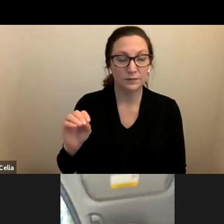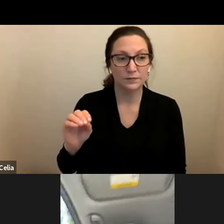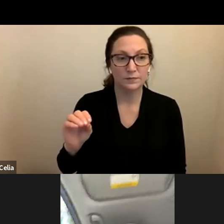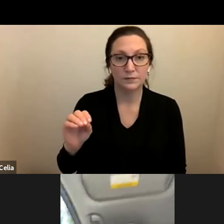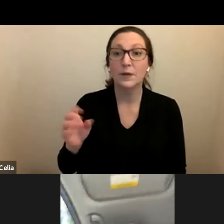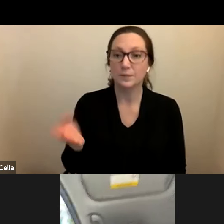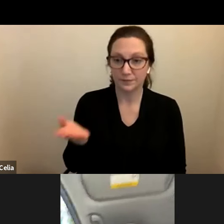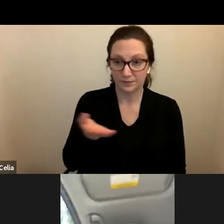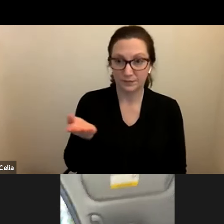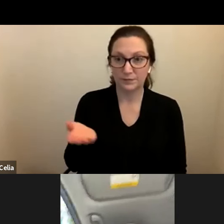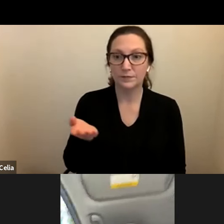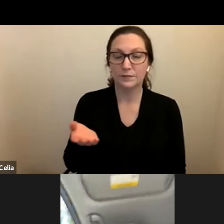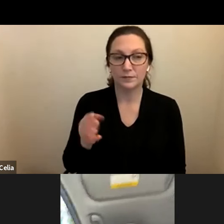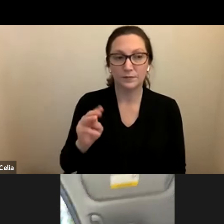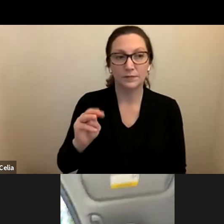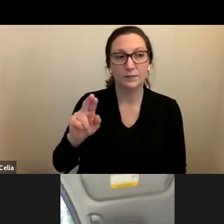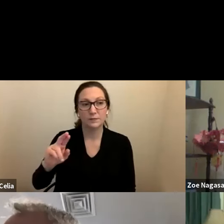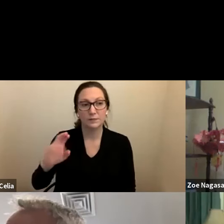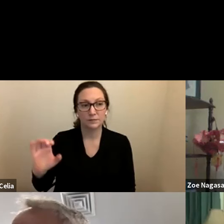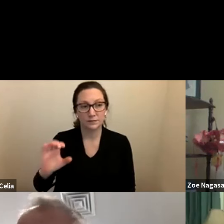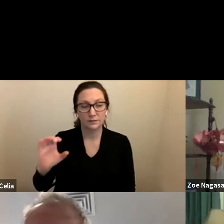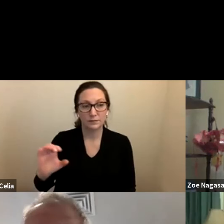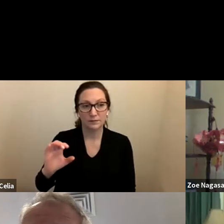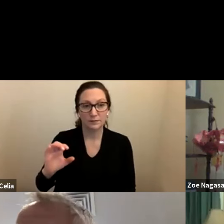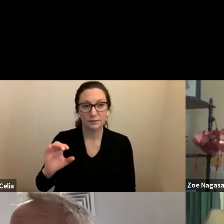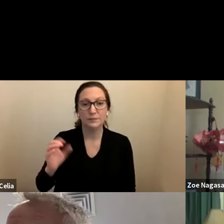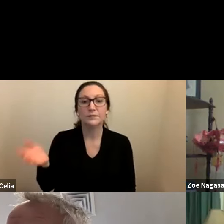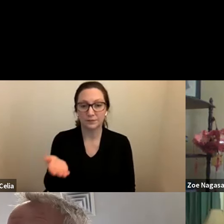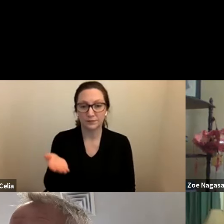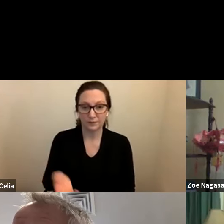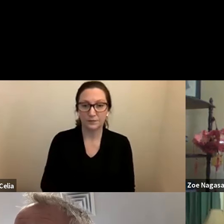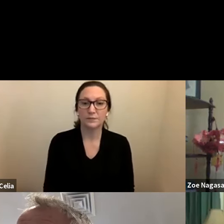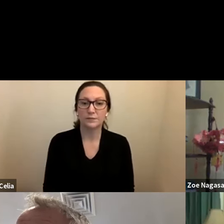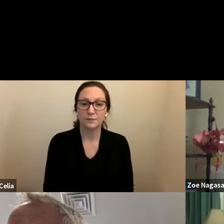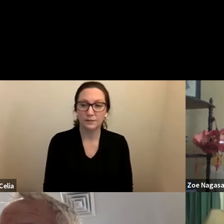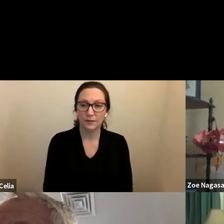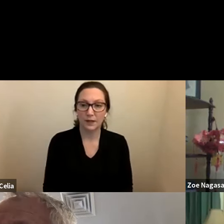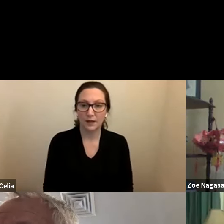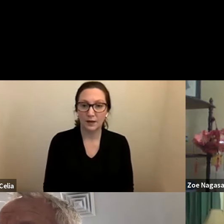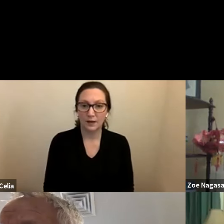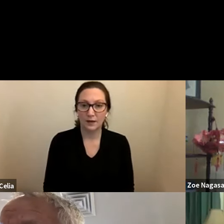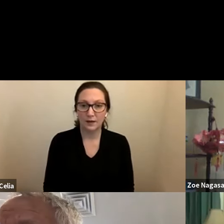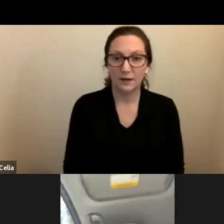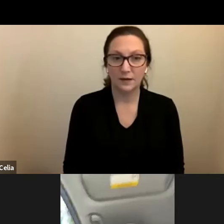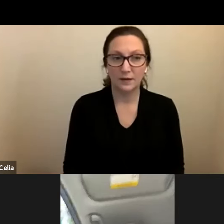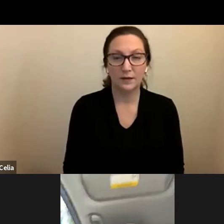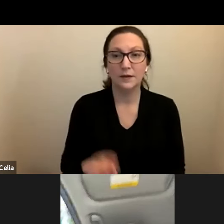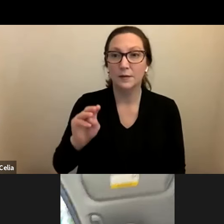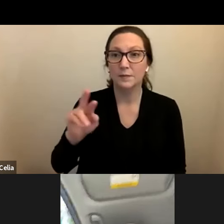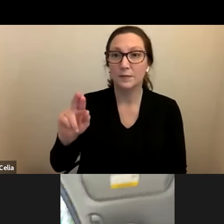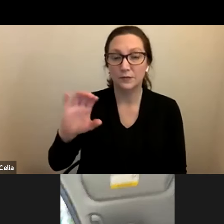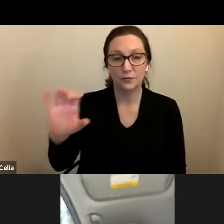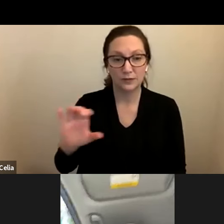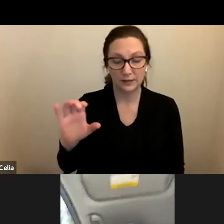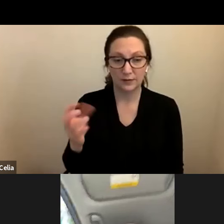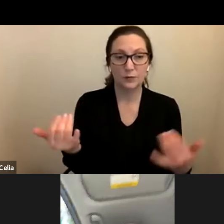Present. and Mr. Contempasis. Present. Thank you. We are pleased to be offering